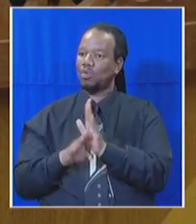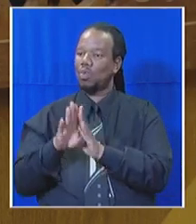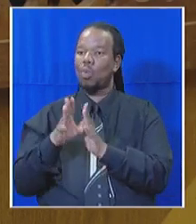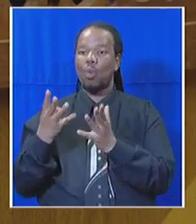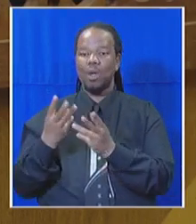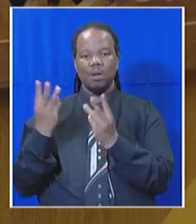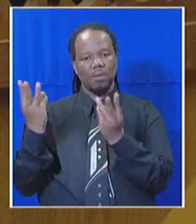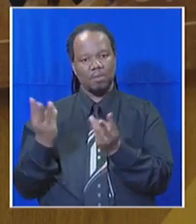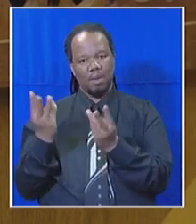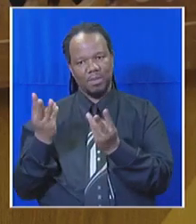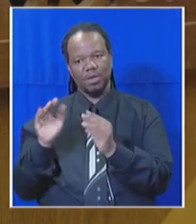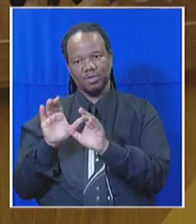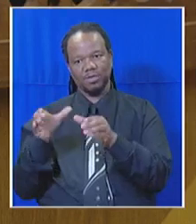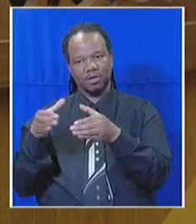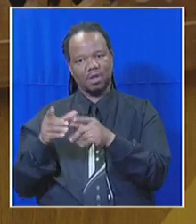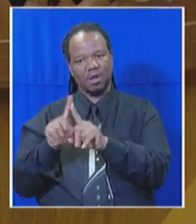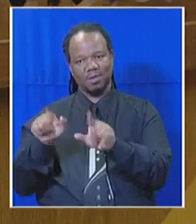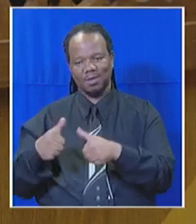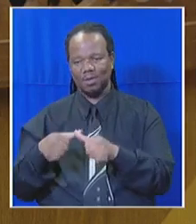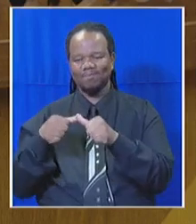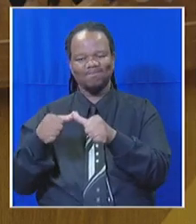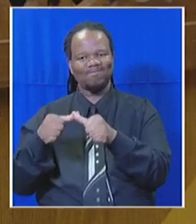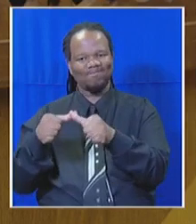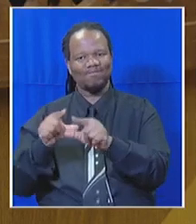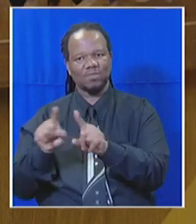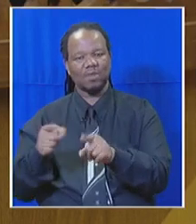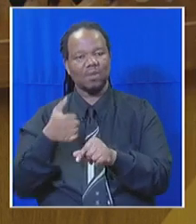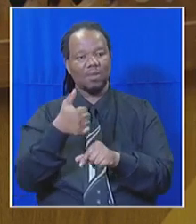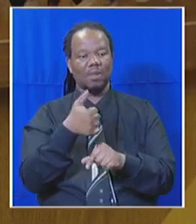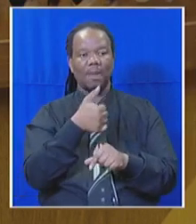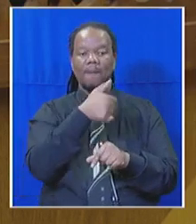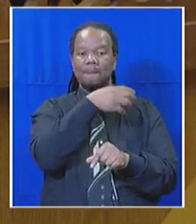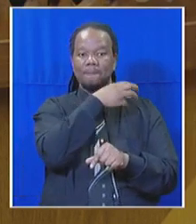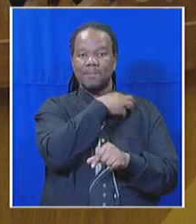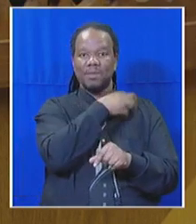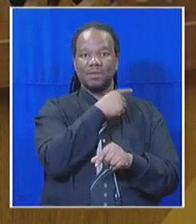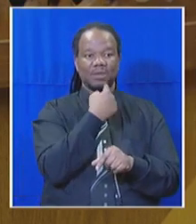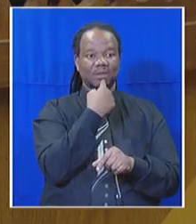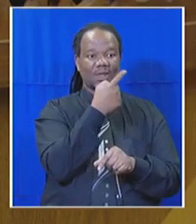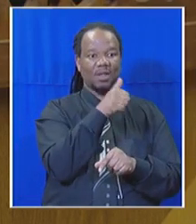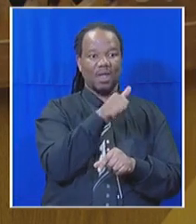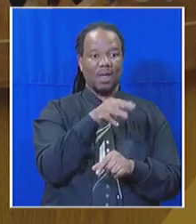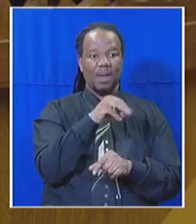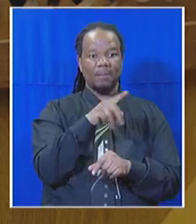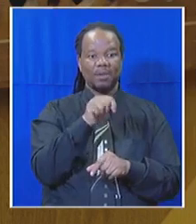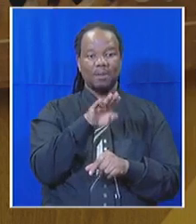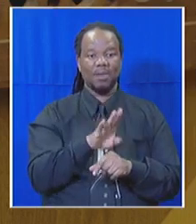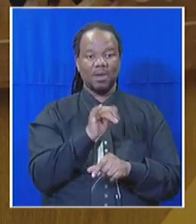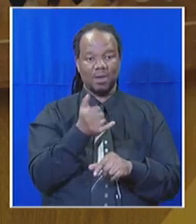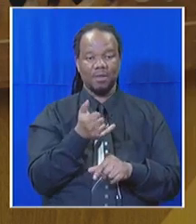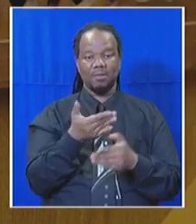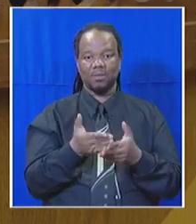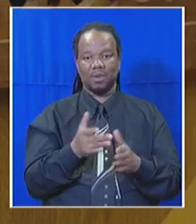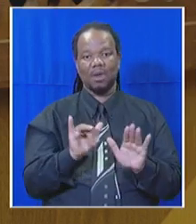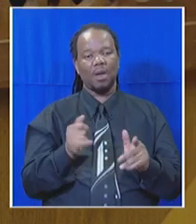sector and is completely unsustainable going forward, as Minister Neni told us in his medium-term budget. In fact, unless the